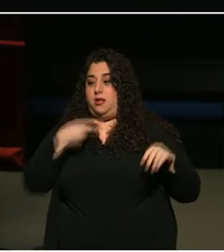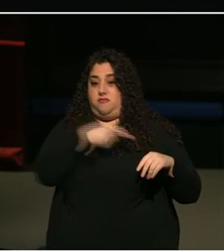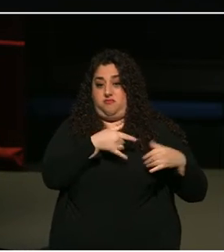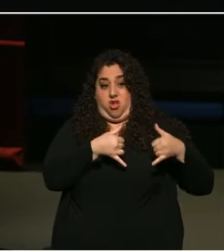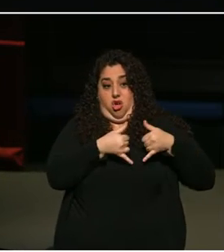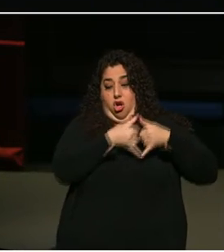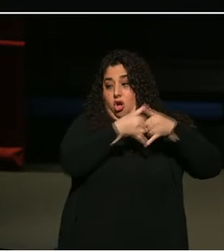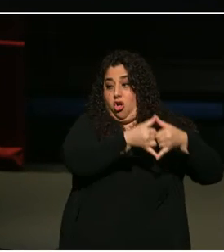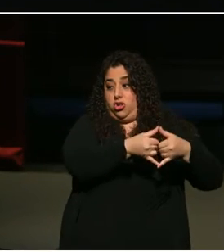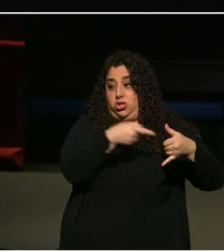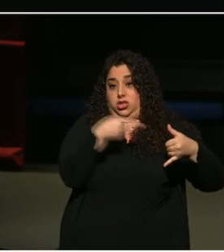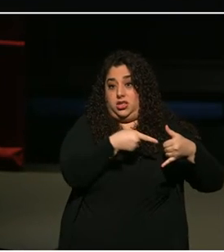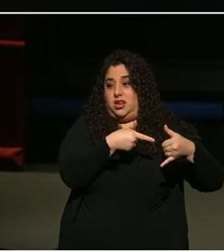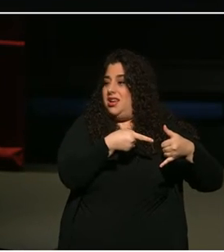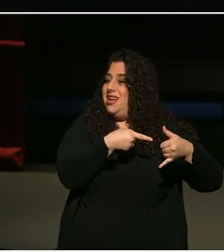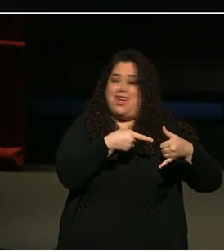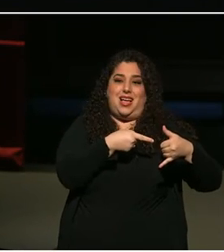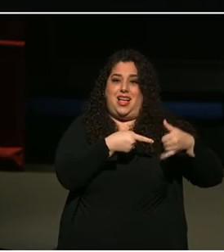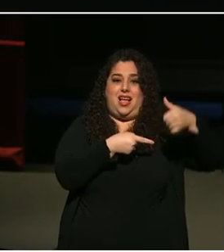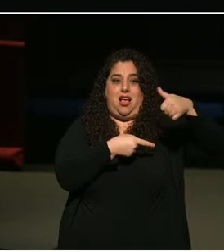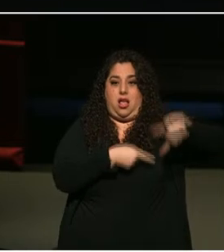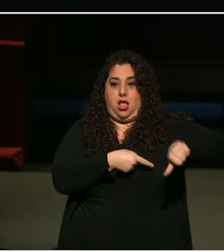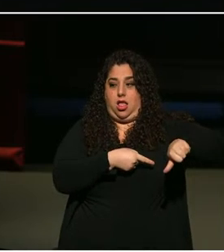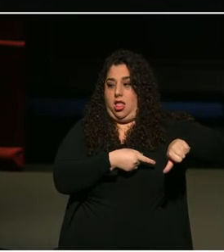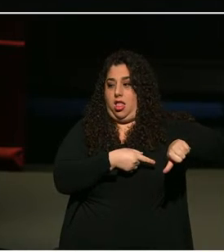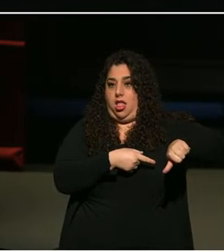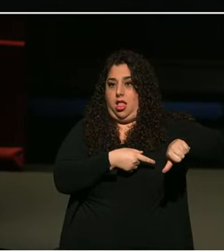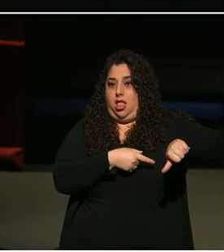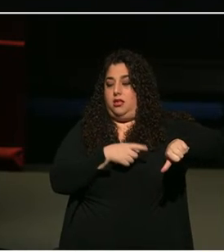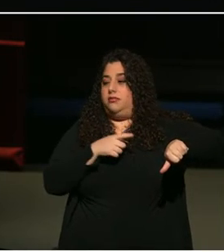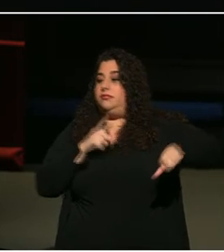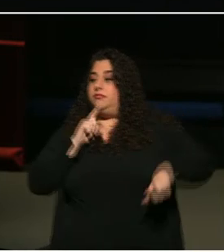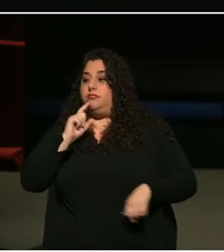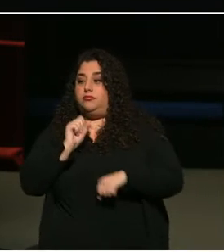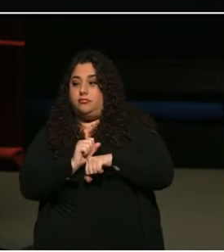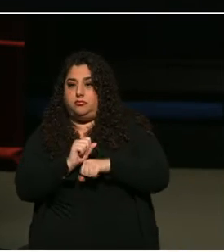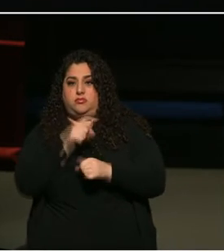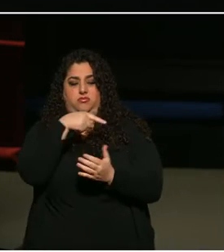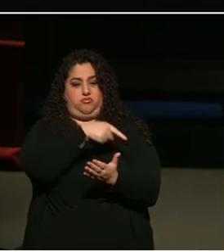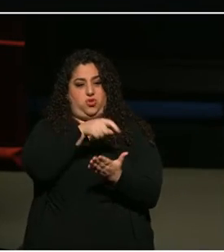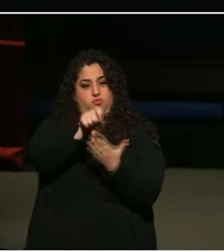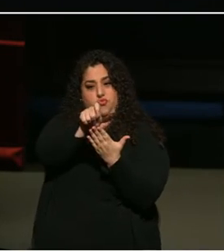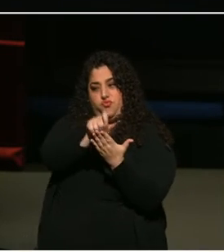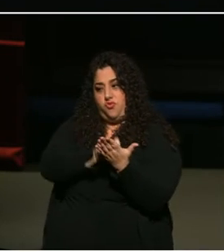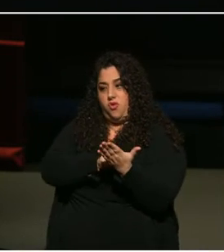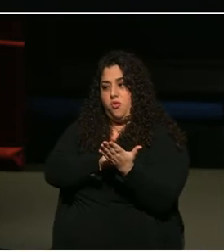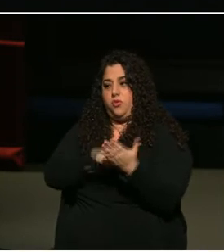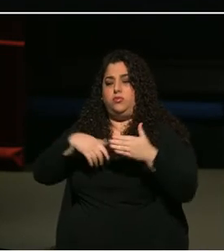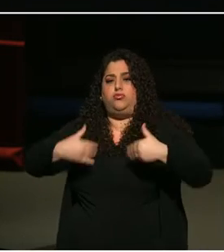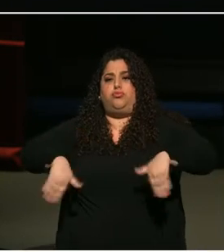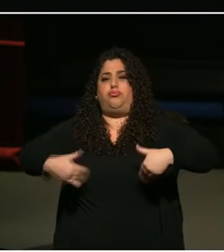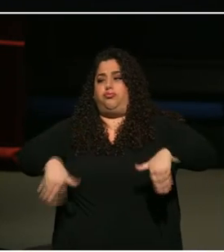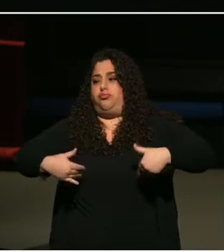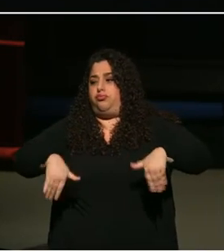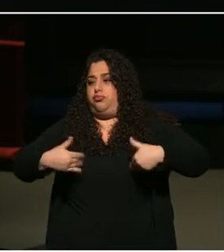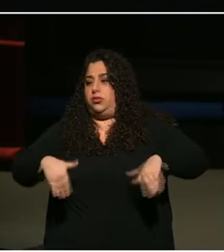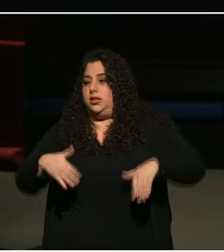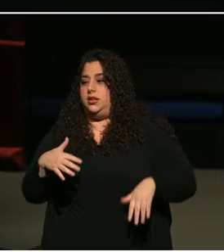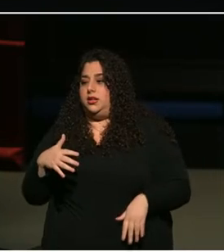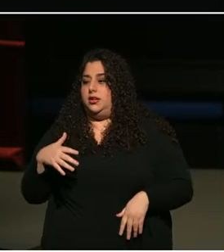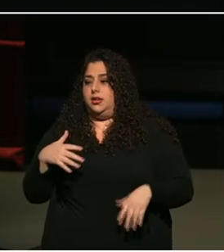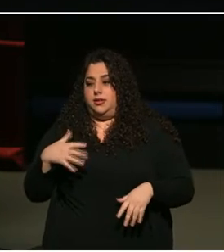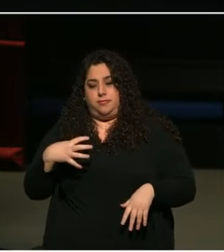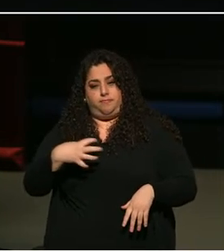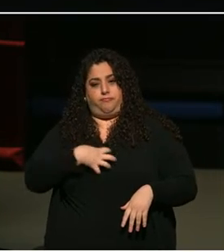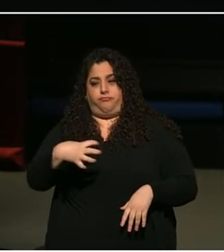passionate 60-second speech regarding the stereotypes of Native Americans and indigenous people in the entertainment industry.